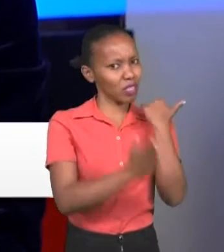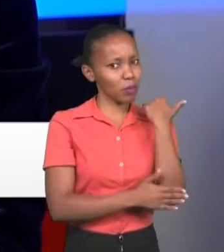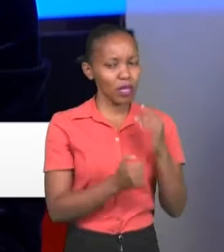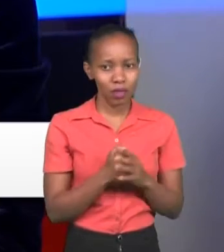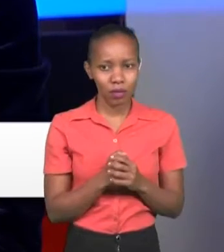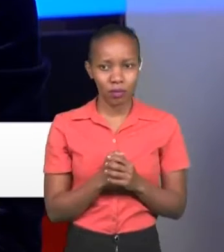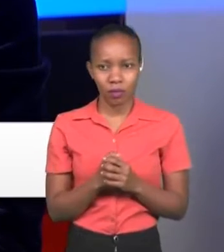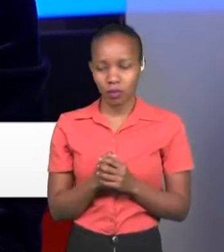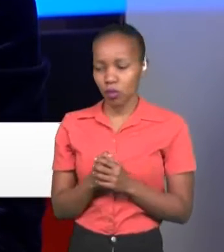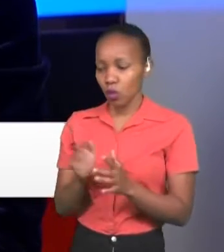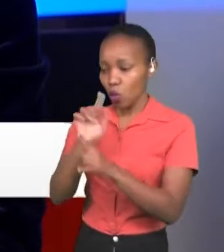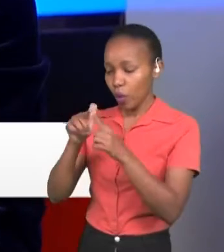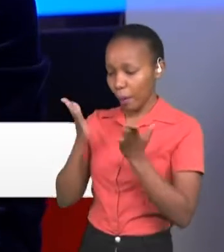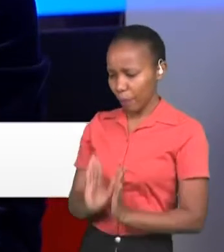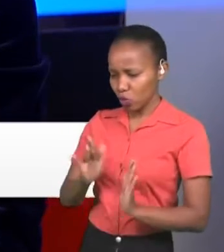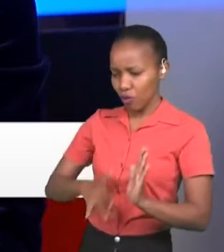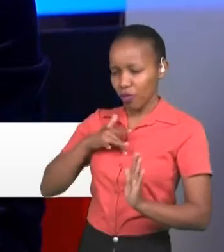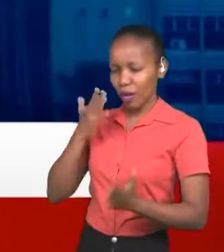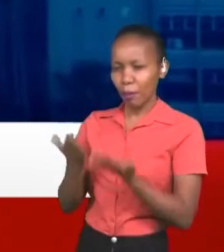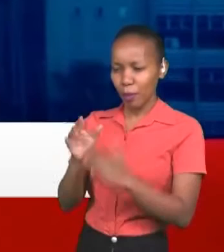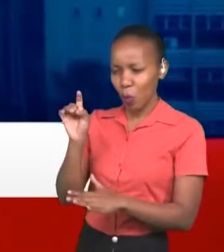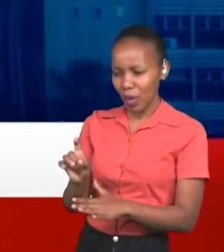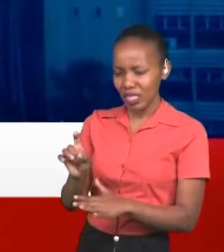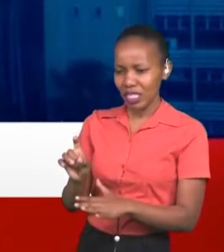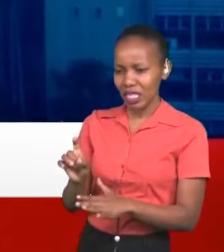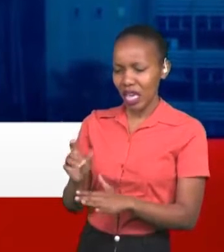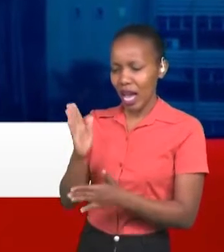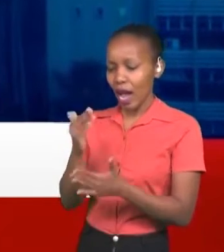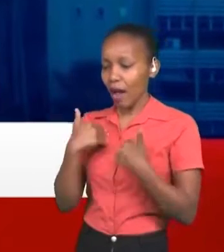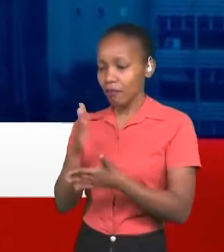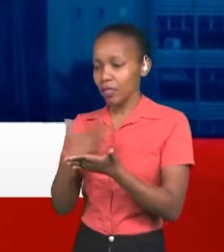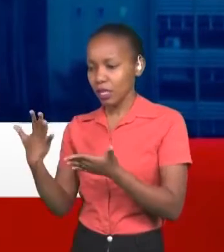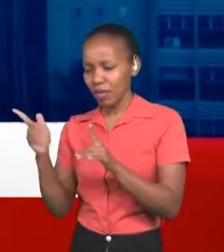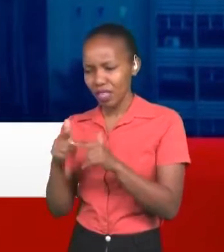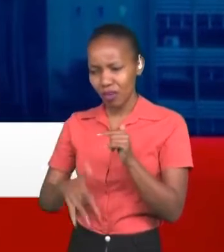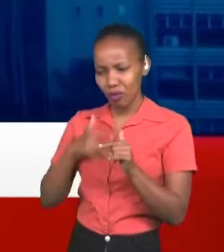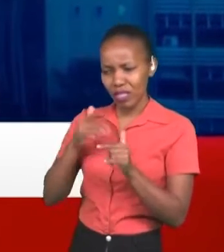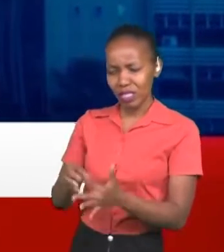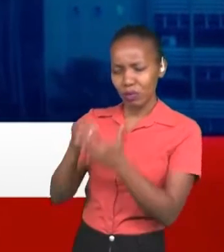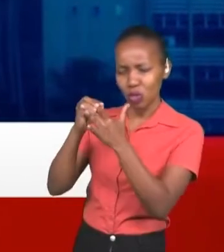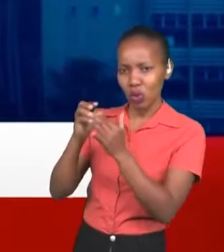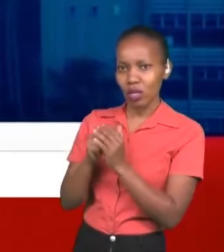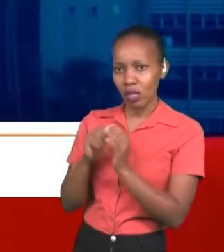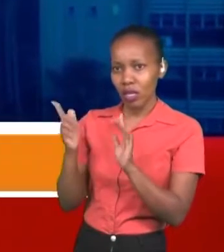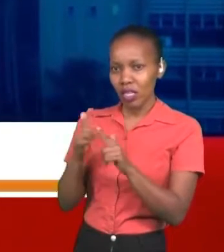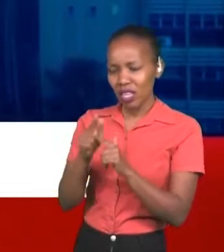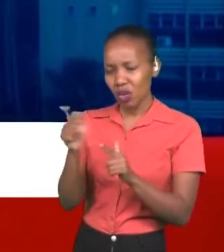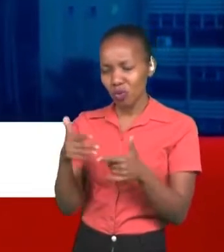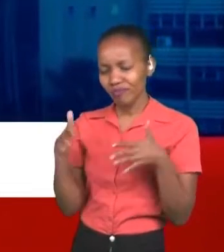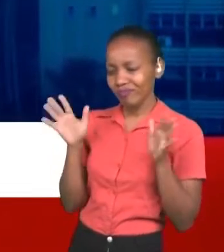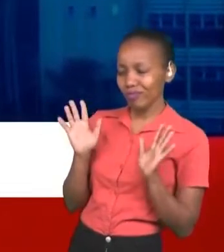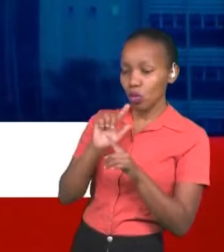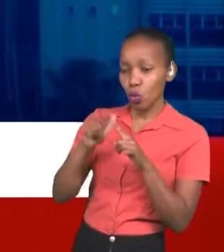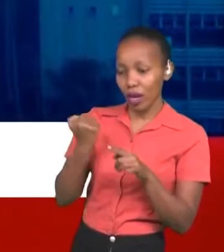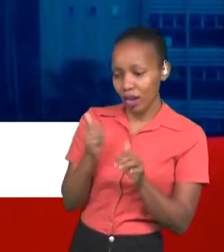feels like they're entitled to something, when you feel like you're special, that's the moment you'll get discouraged when you're rejected. Yeah. Mm-hmm. The moment you